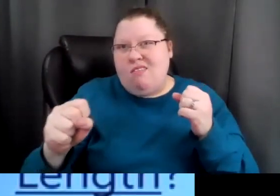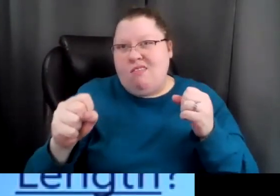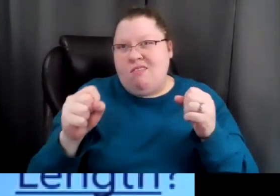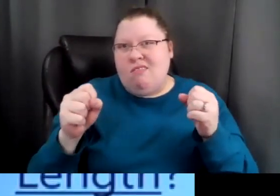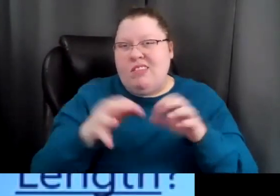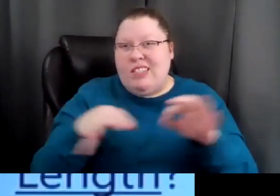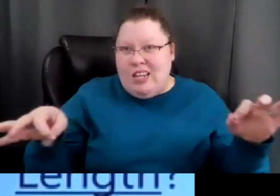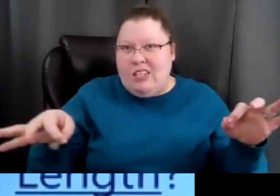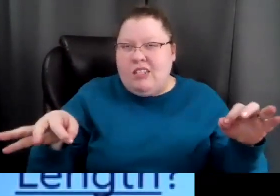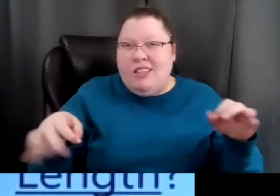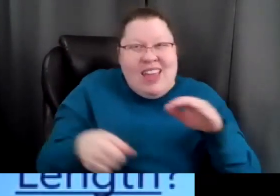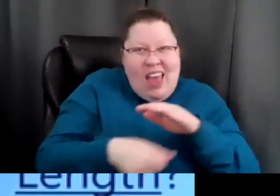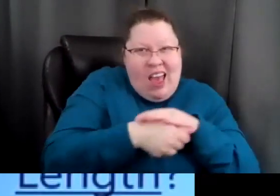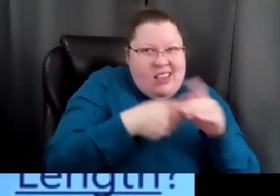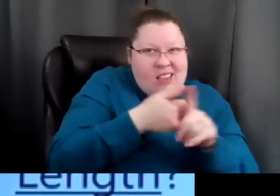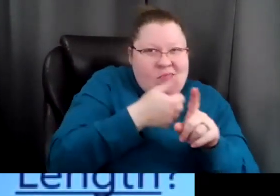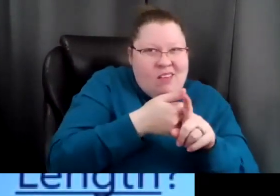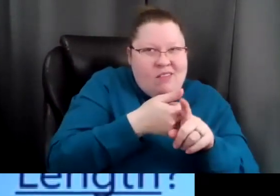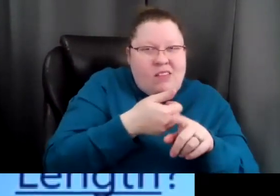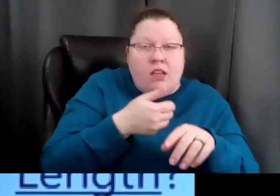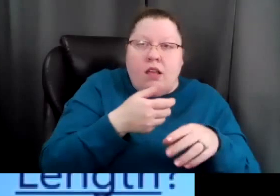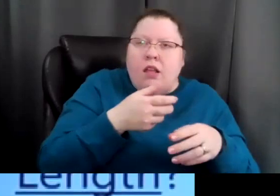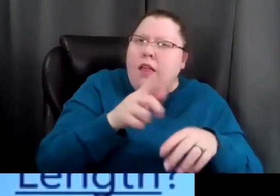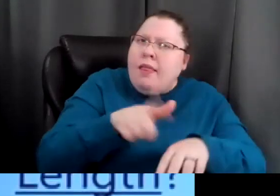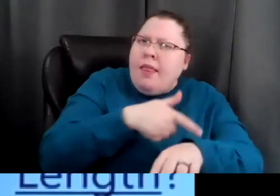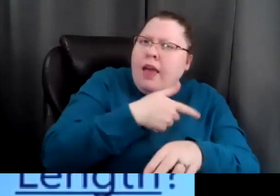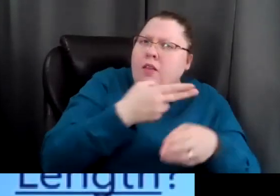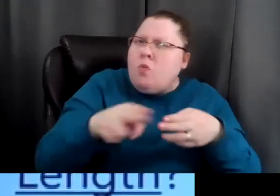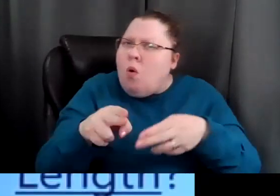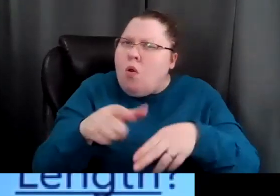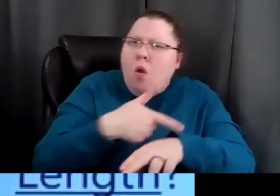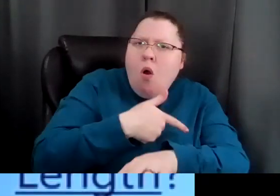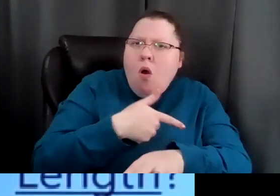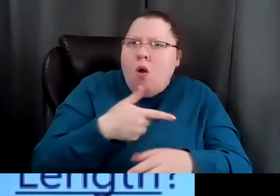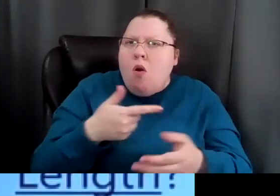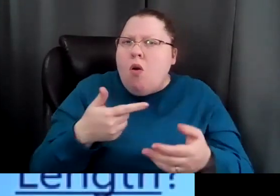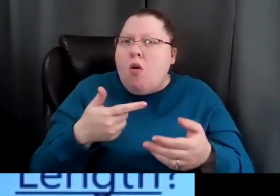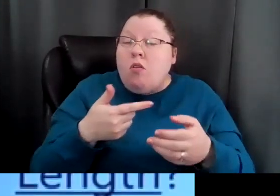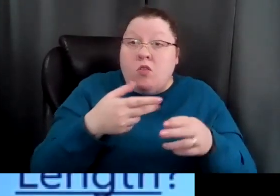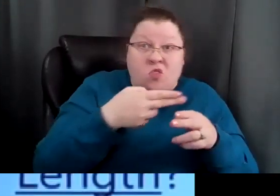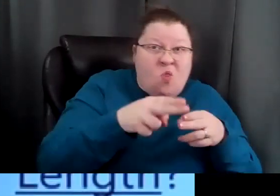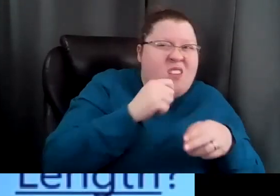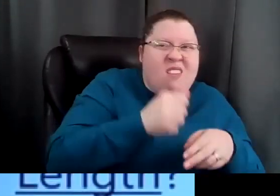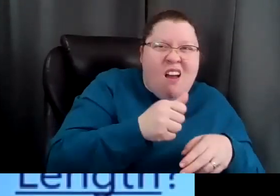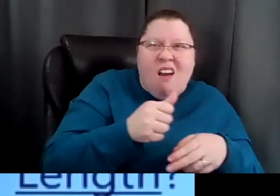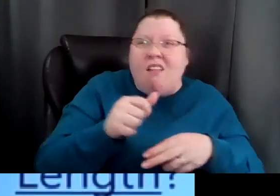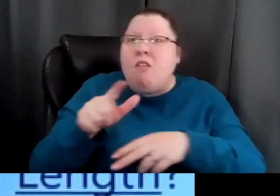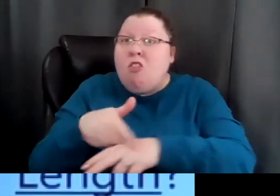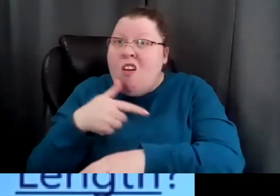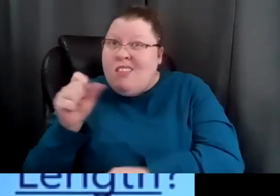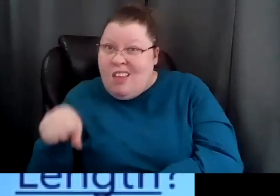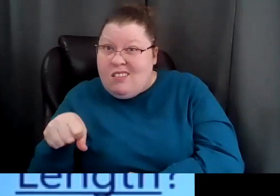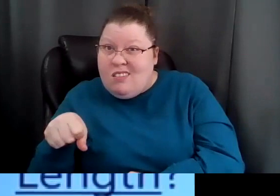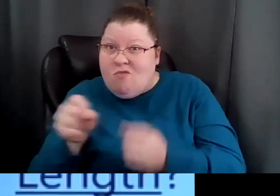disguise themselves sometimes. What about length? Short sentences are not run-on sentences. Long sentences